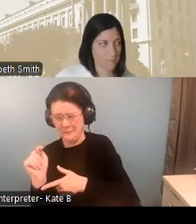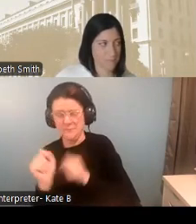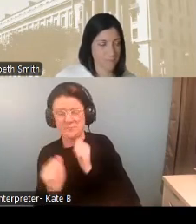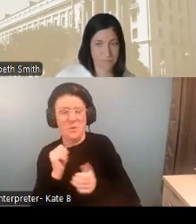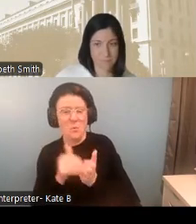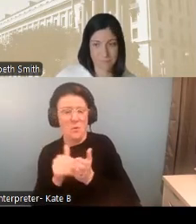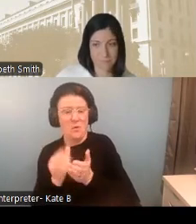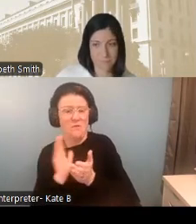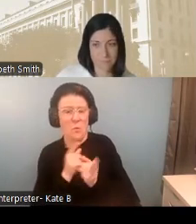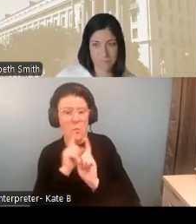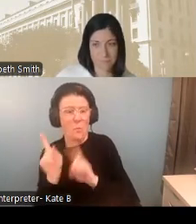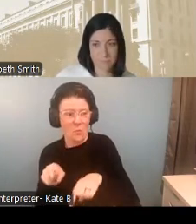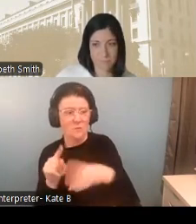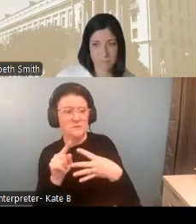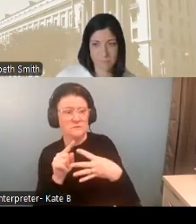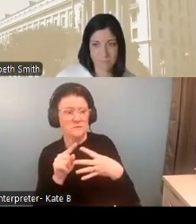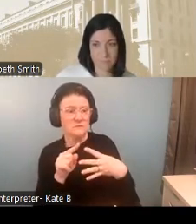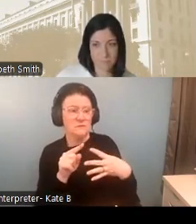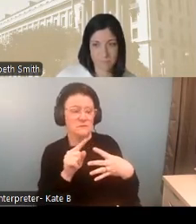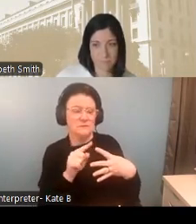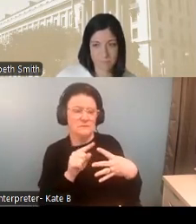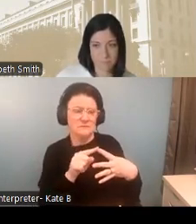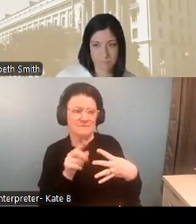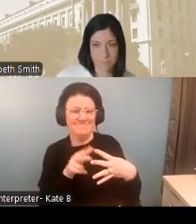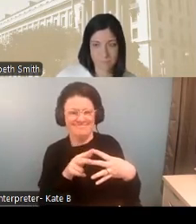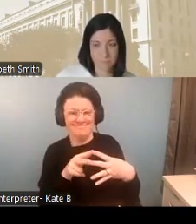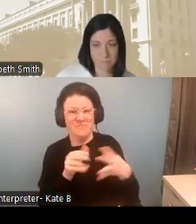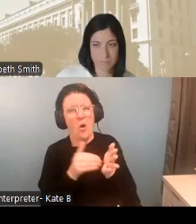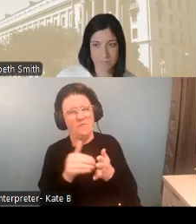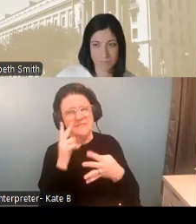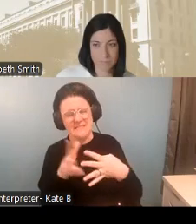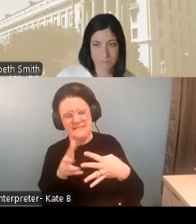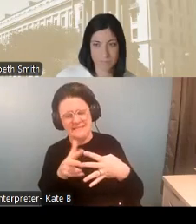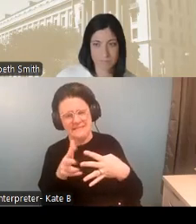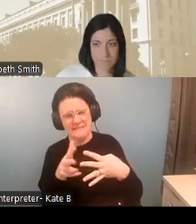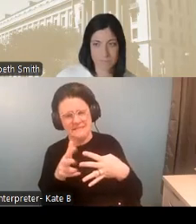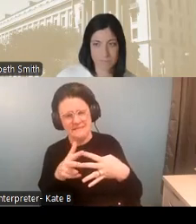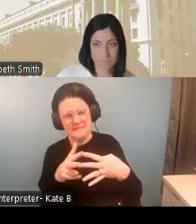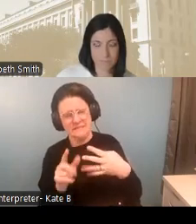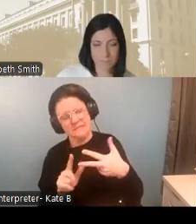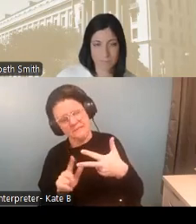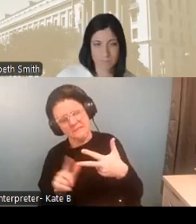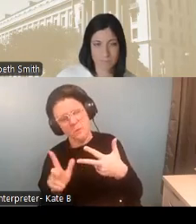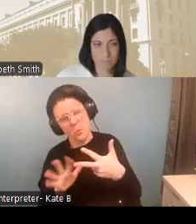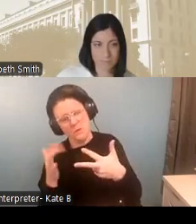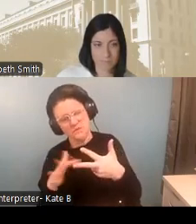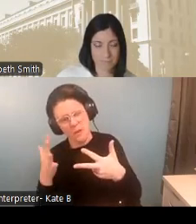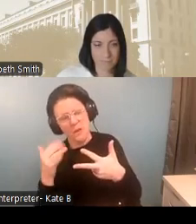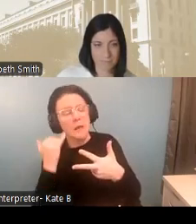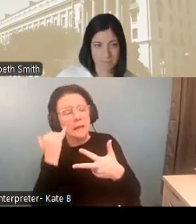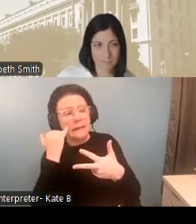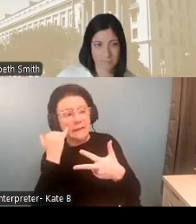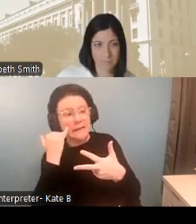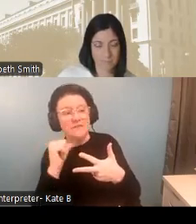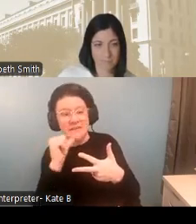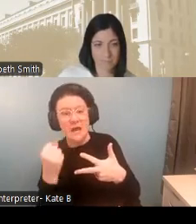reports, you see that there are unallowable or unsupported costs. And again, if we find something that is unsupported,